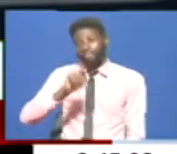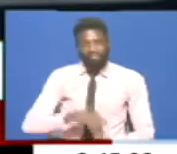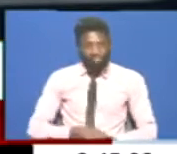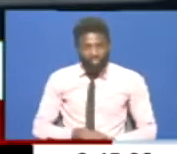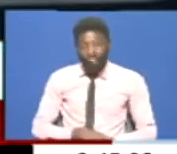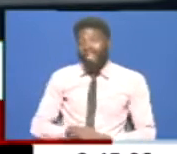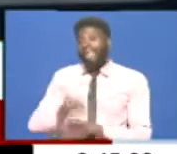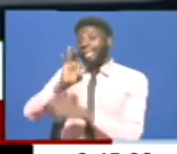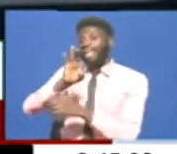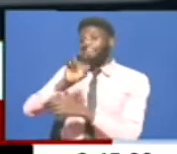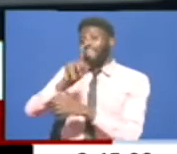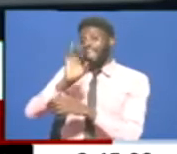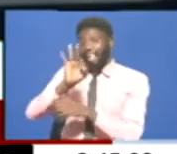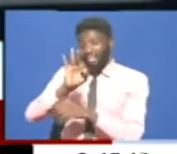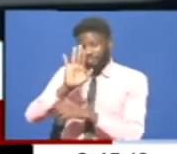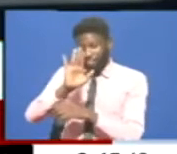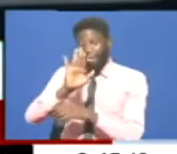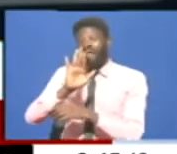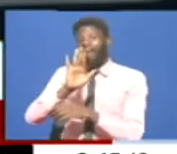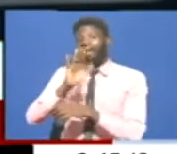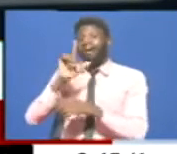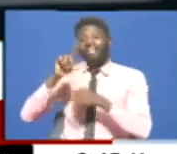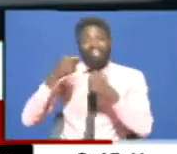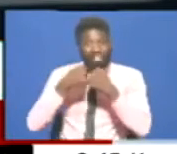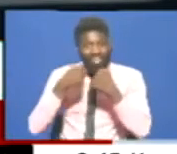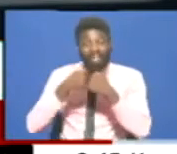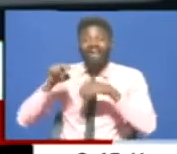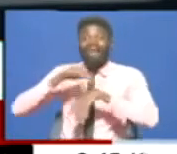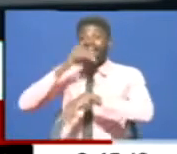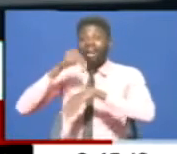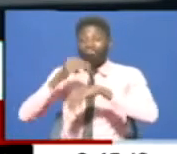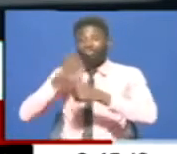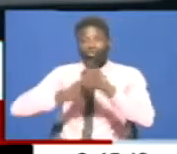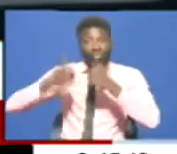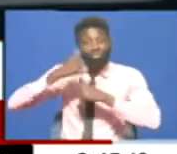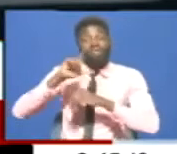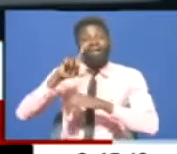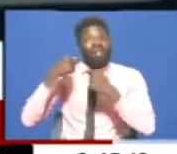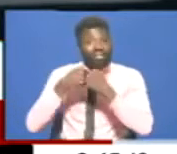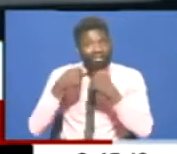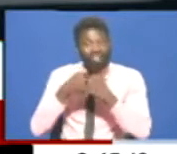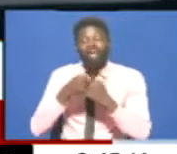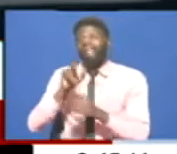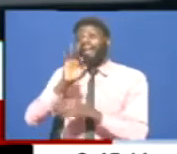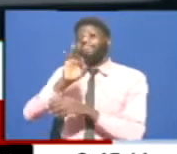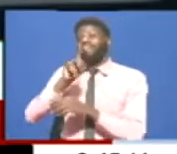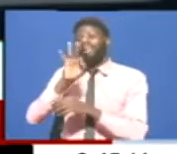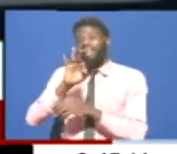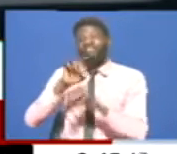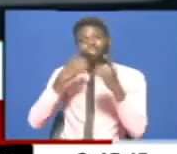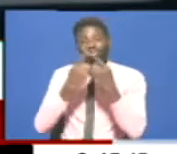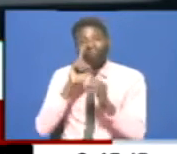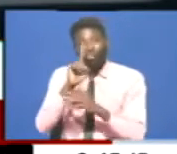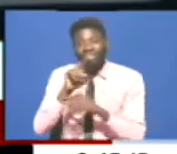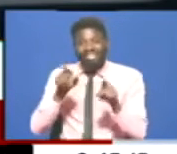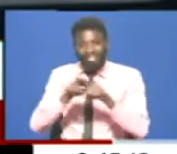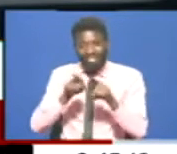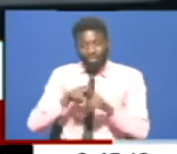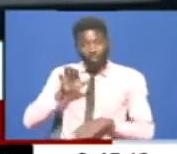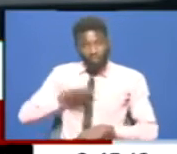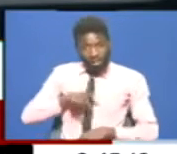League, National Super League, FKF Division 1, FKF Women's Premier League and Women Division 1 have been suspended